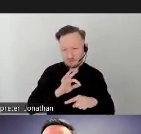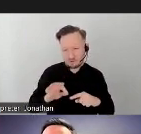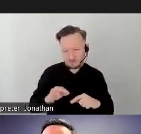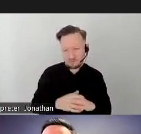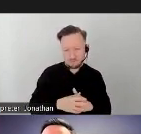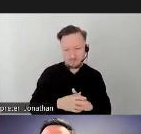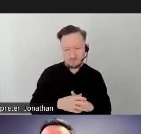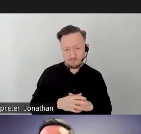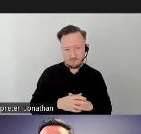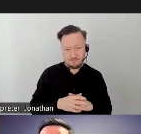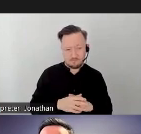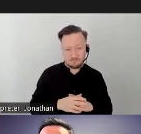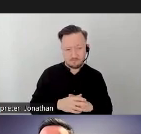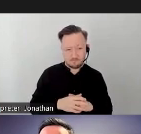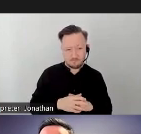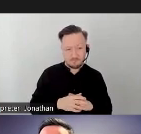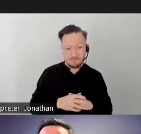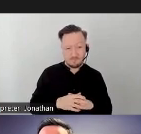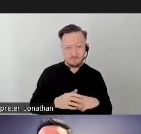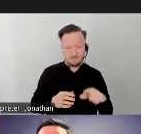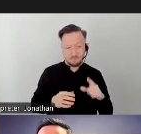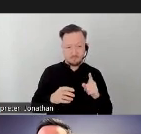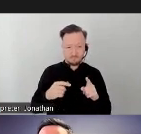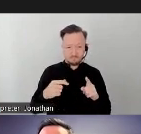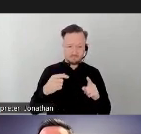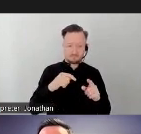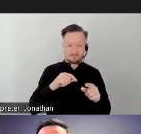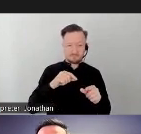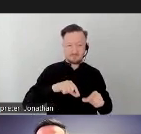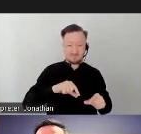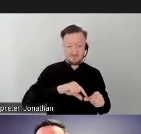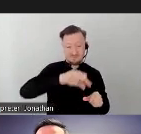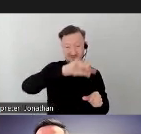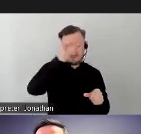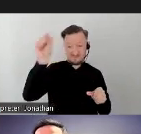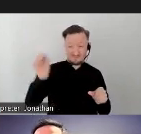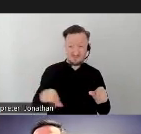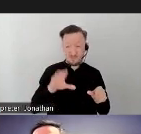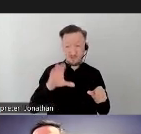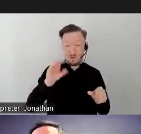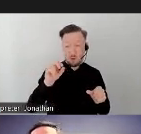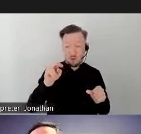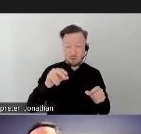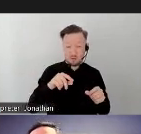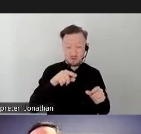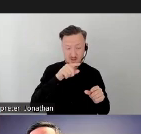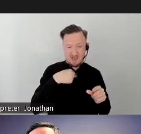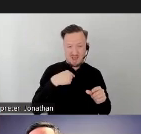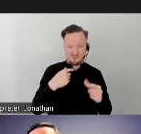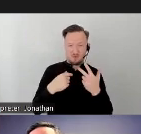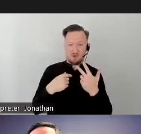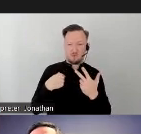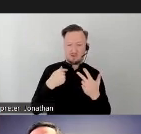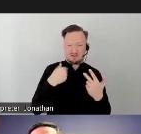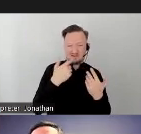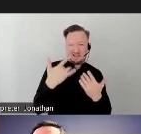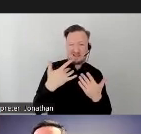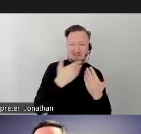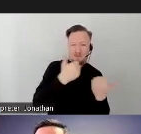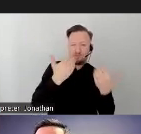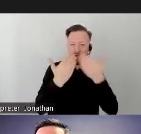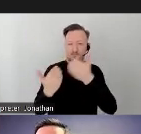Um, so as we talk about different parts of colon, we usually partition them in a few different sections. So you